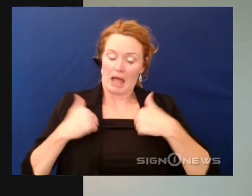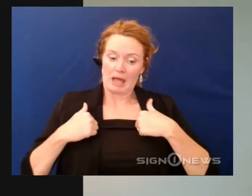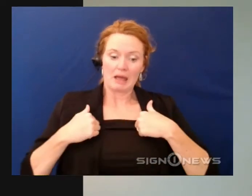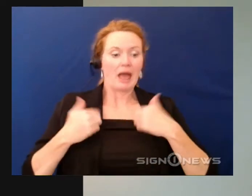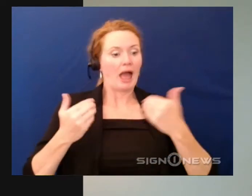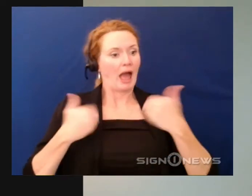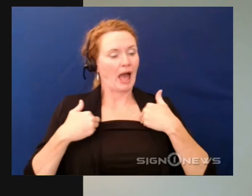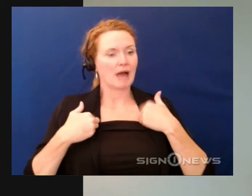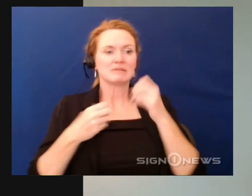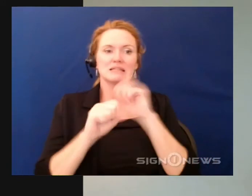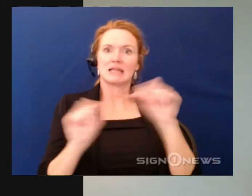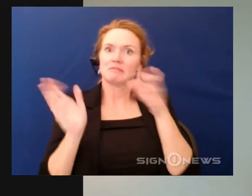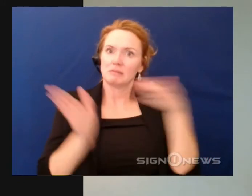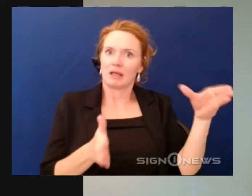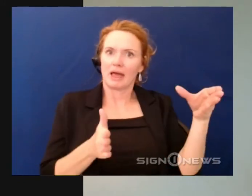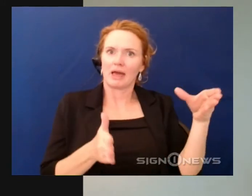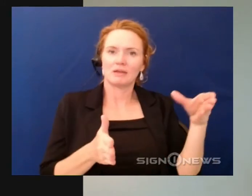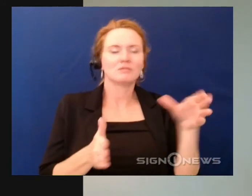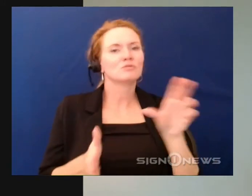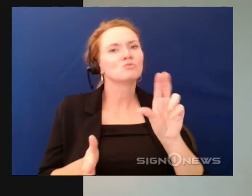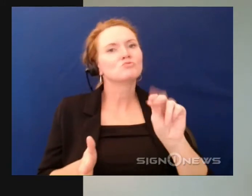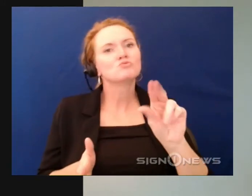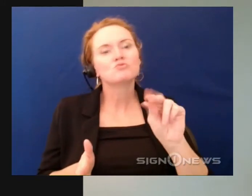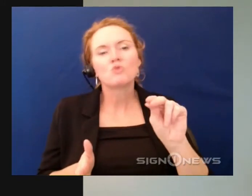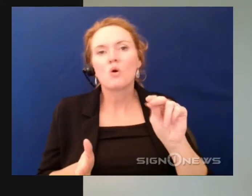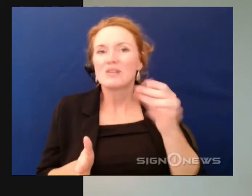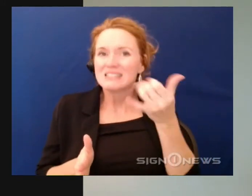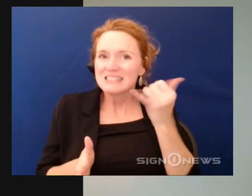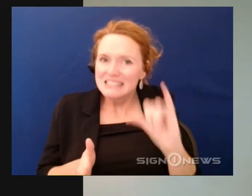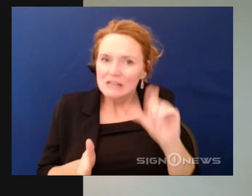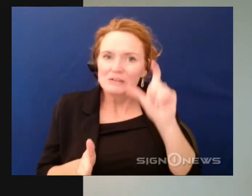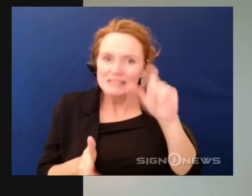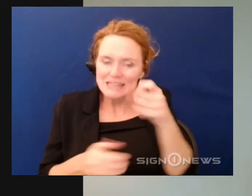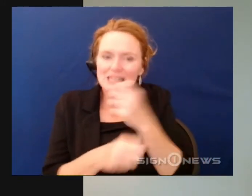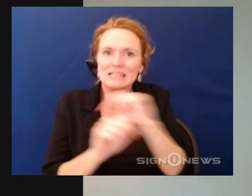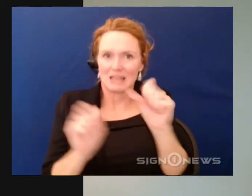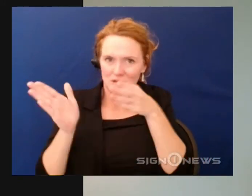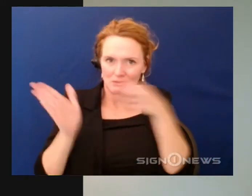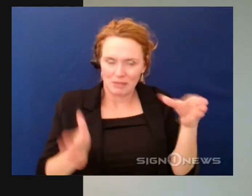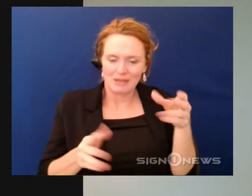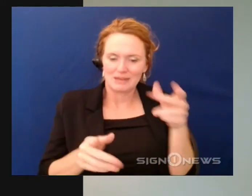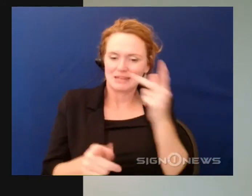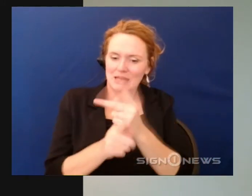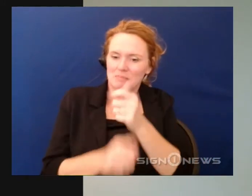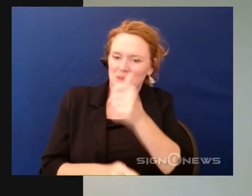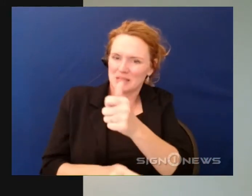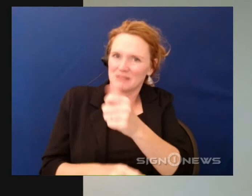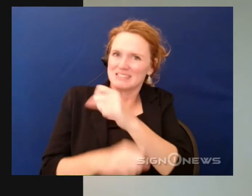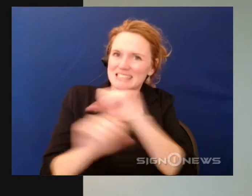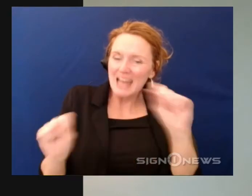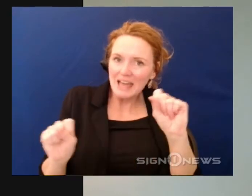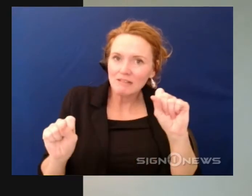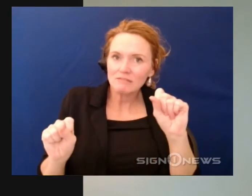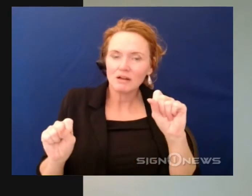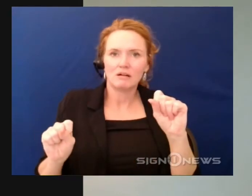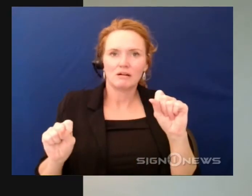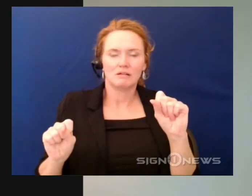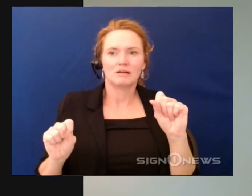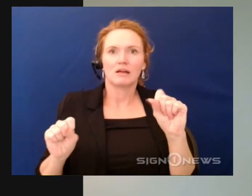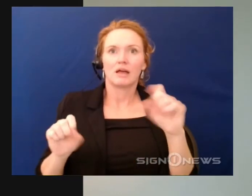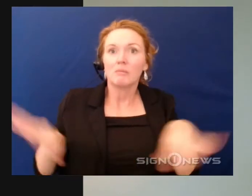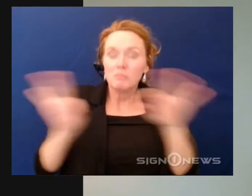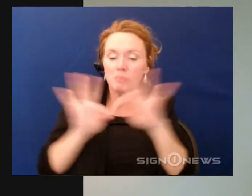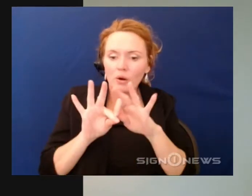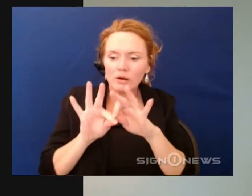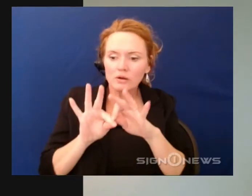where they need the skills to keep themselves safe, and they don't have them because someone has been in that role